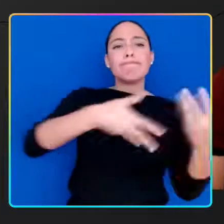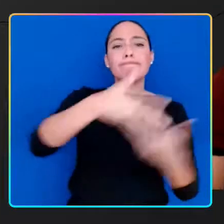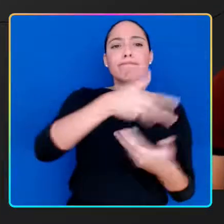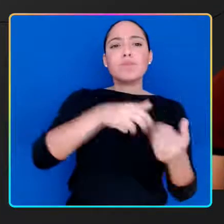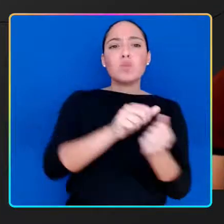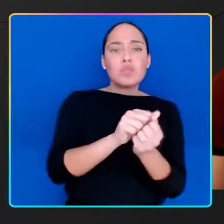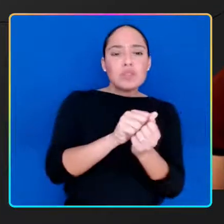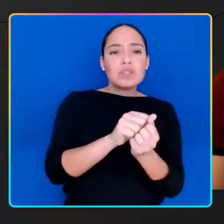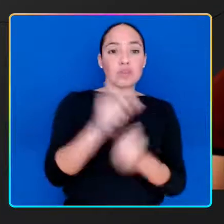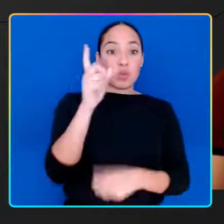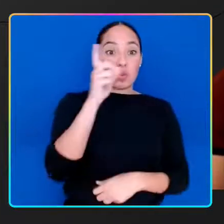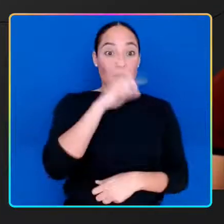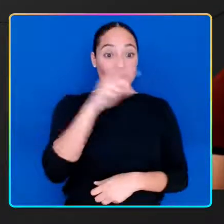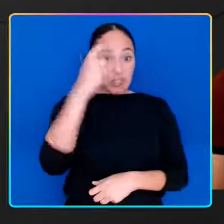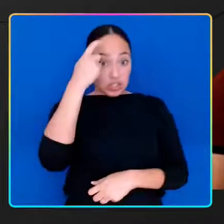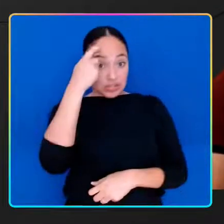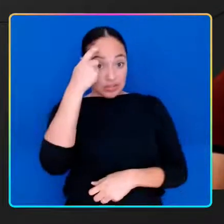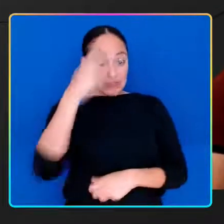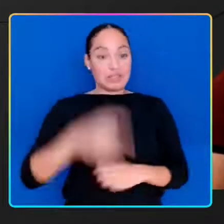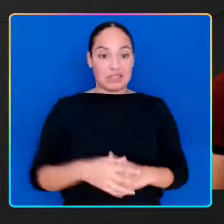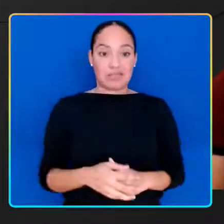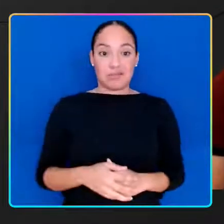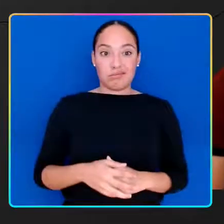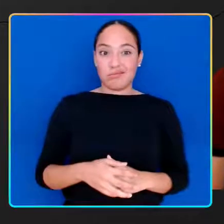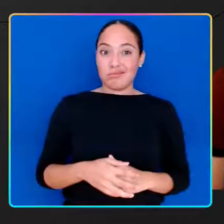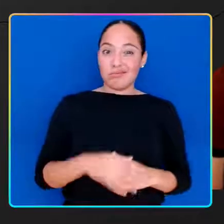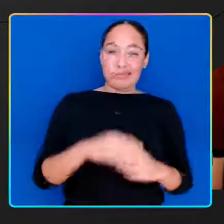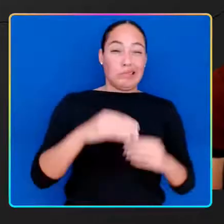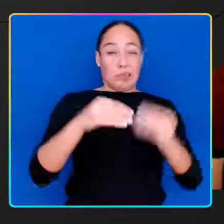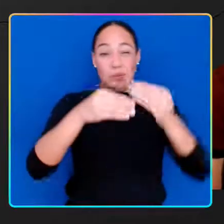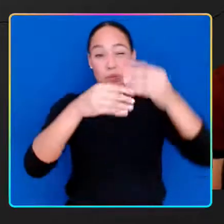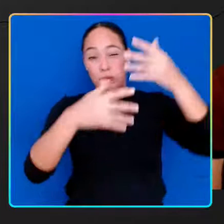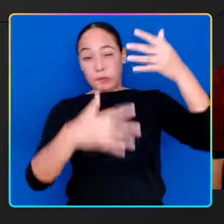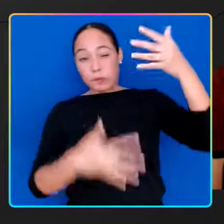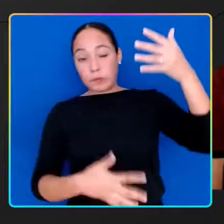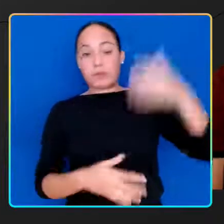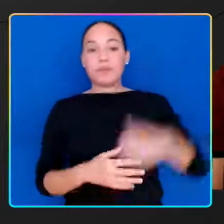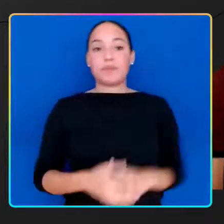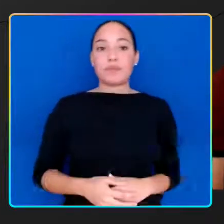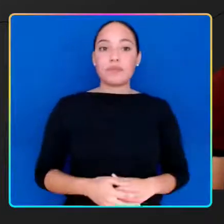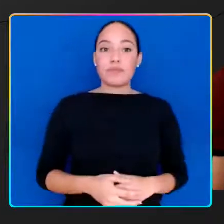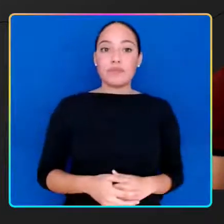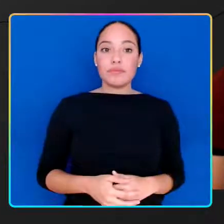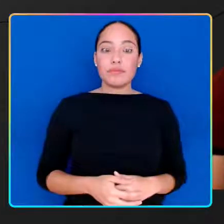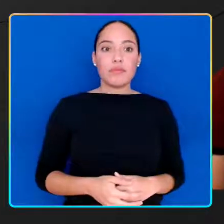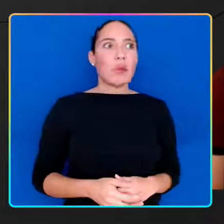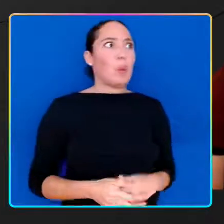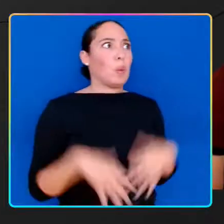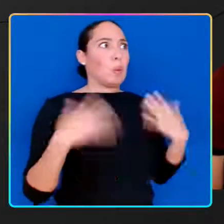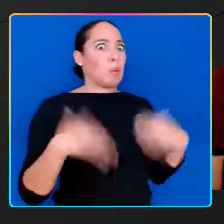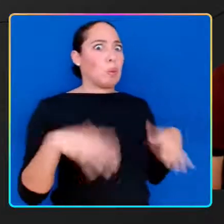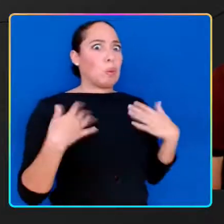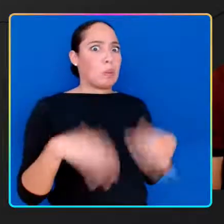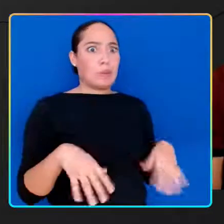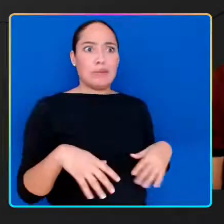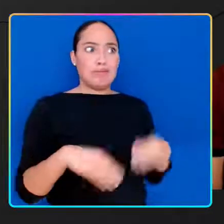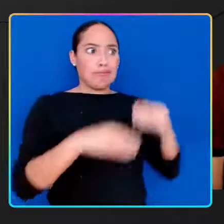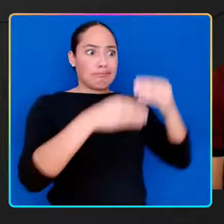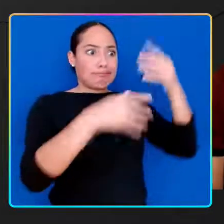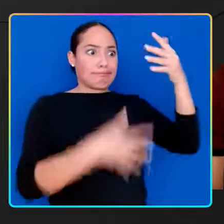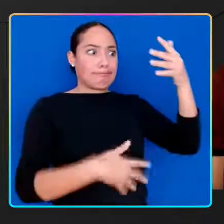That's really interesting. There's a lot there. That's a real journey, right? Like you've journeyed kind of